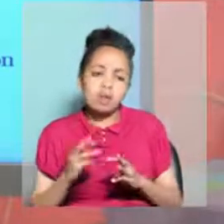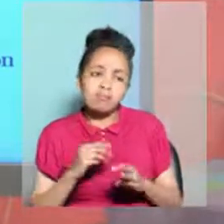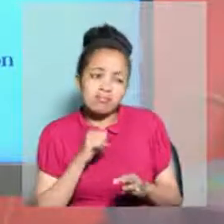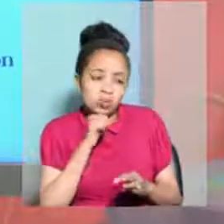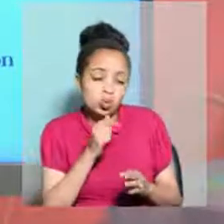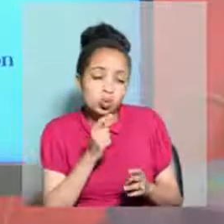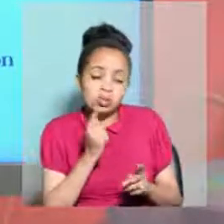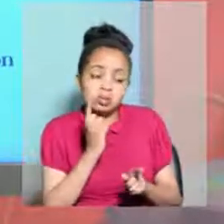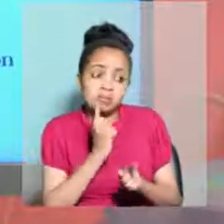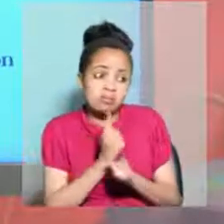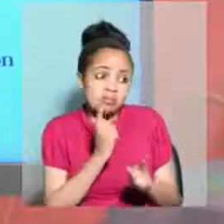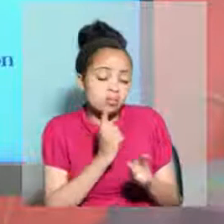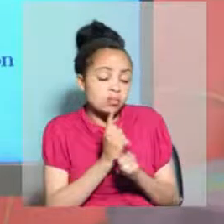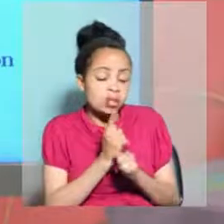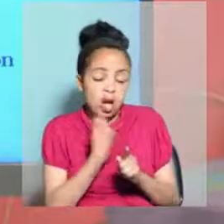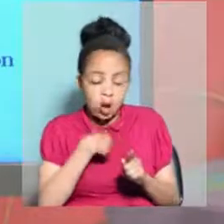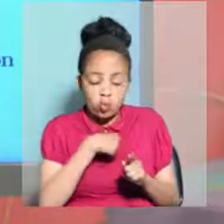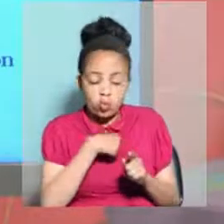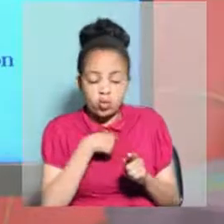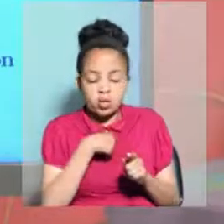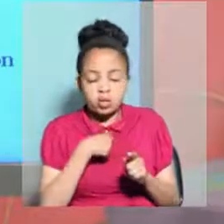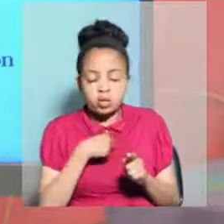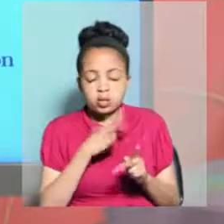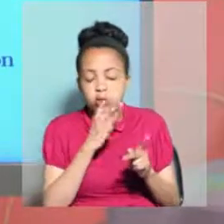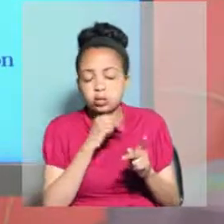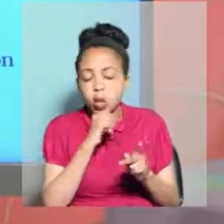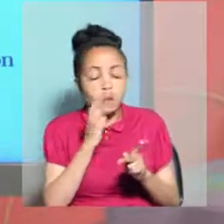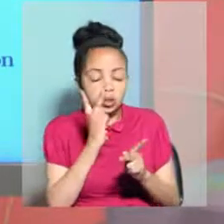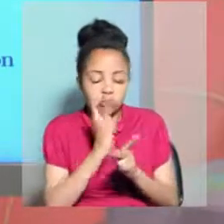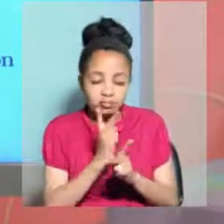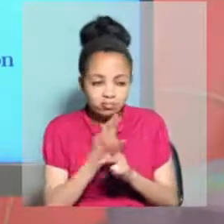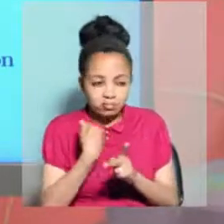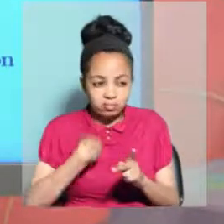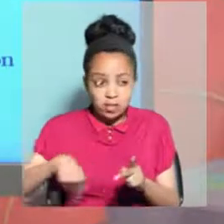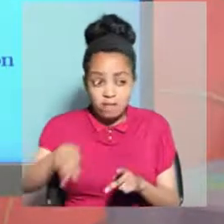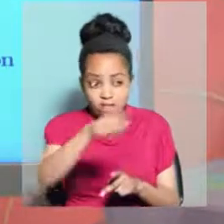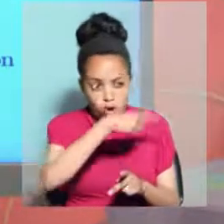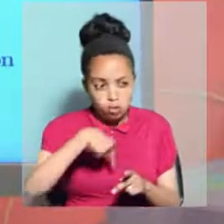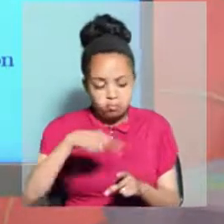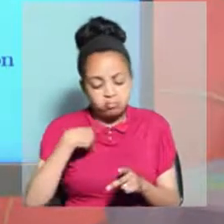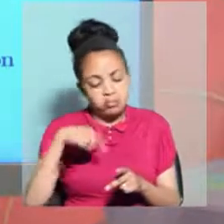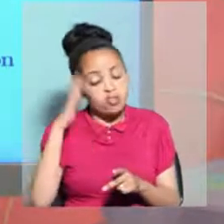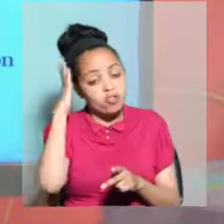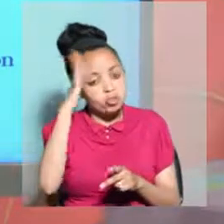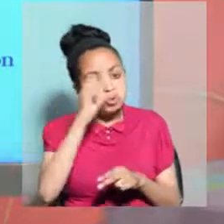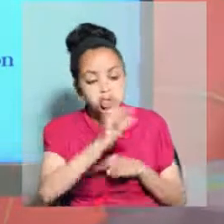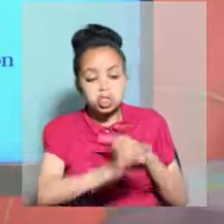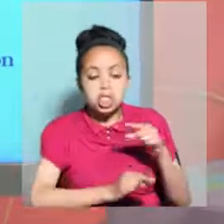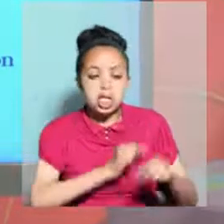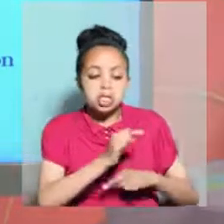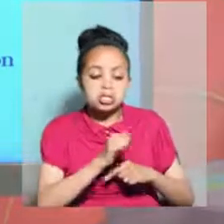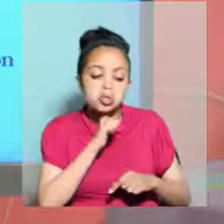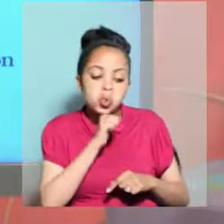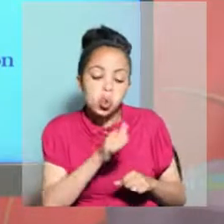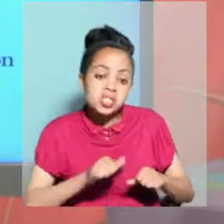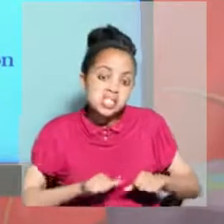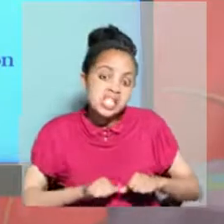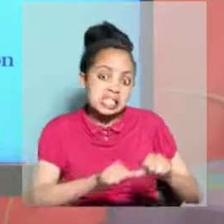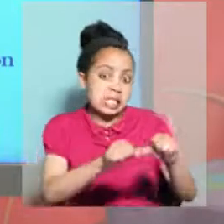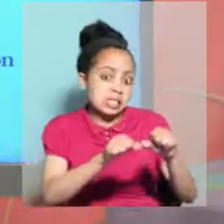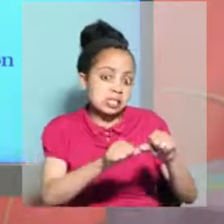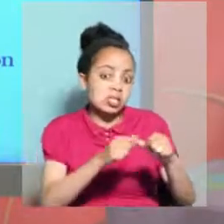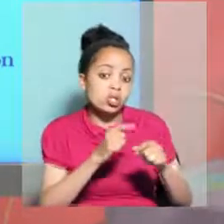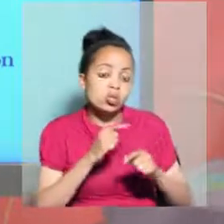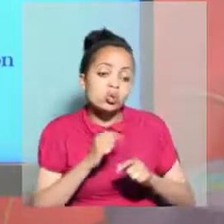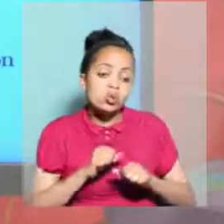use our environment in conservative manner, our future generation may not be sustained.